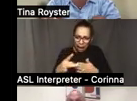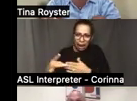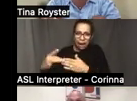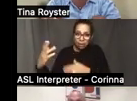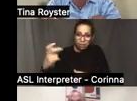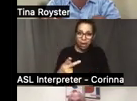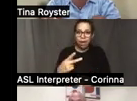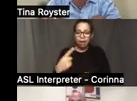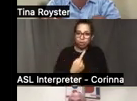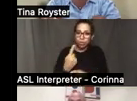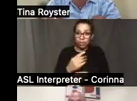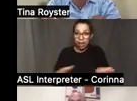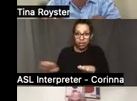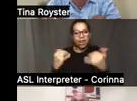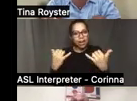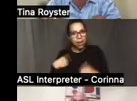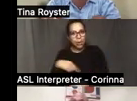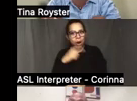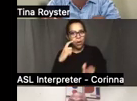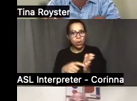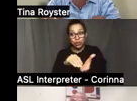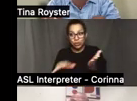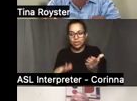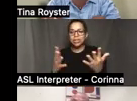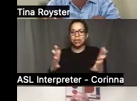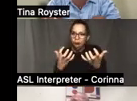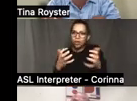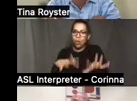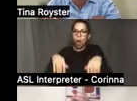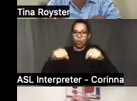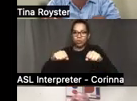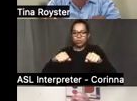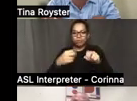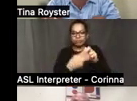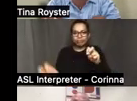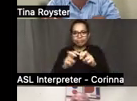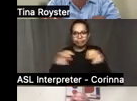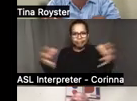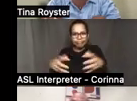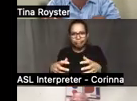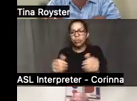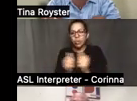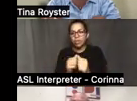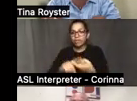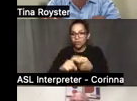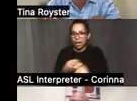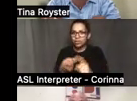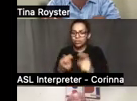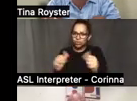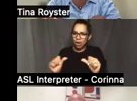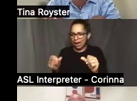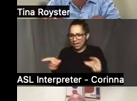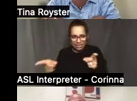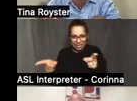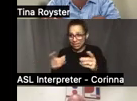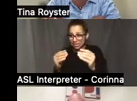calling for restorative circles with their friends because there's a conflict, there's a tension.